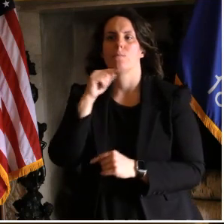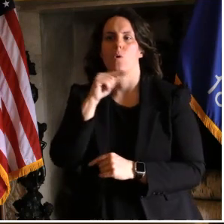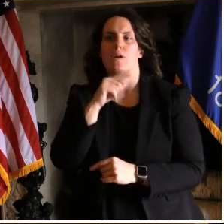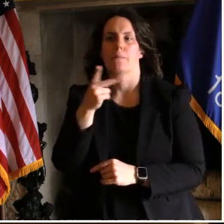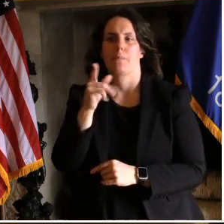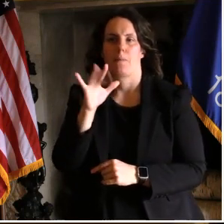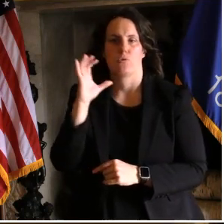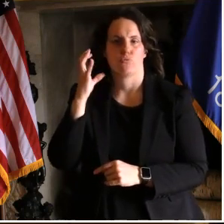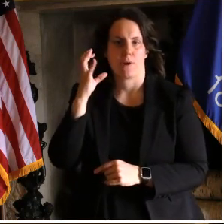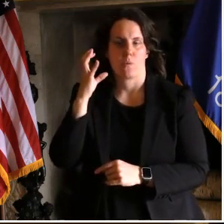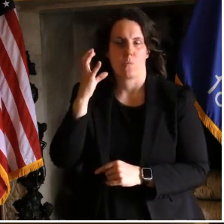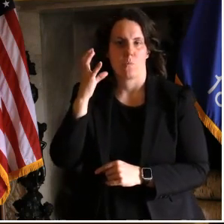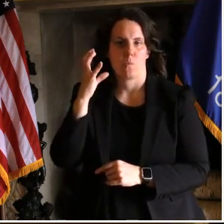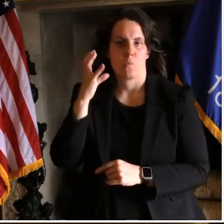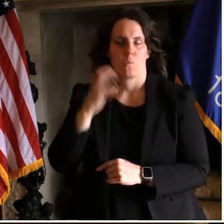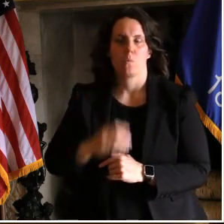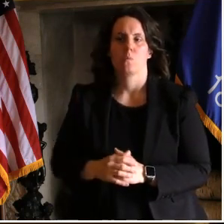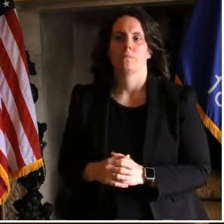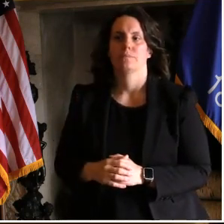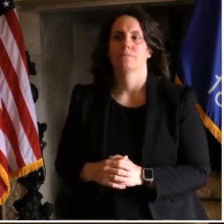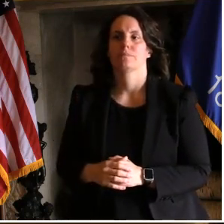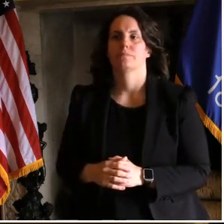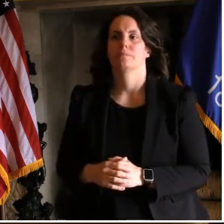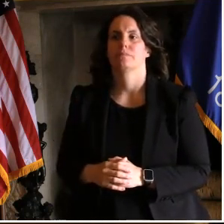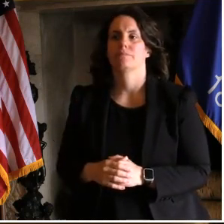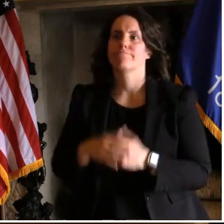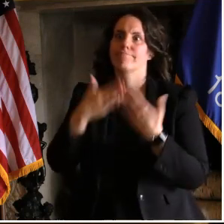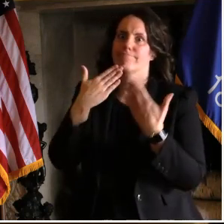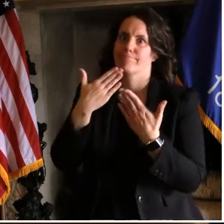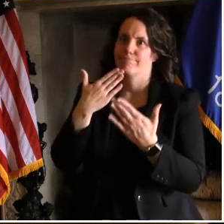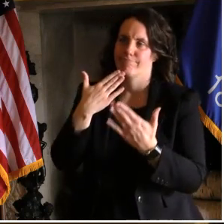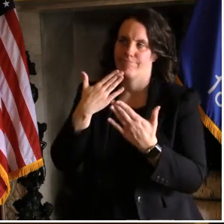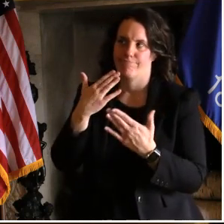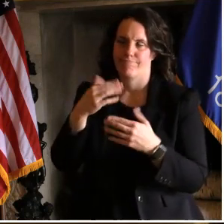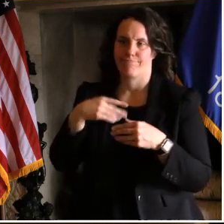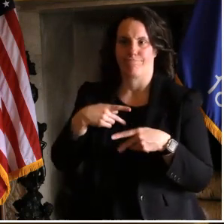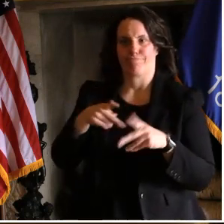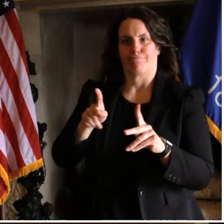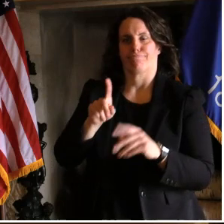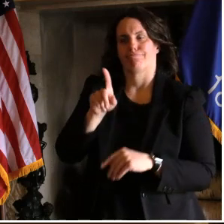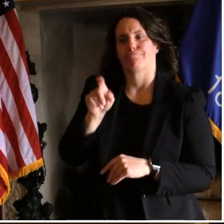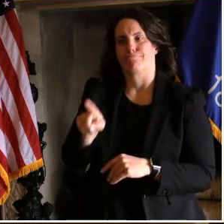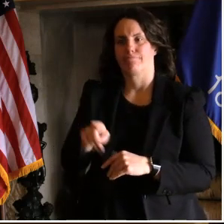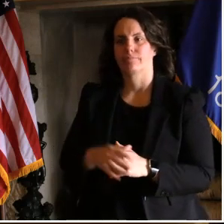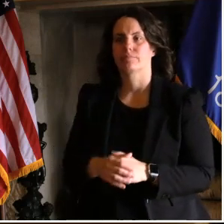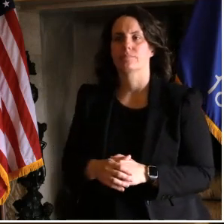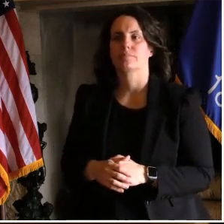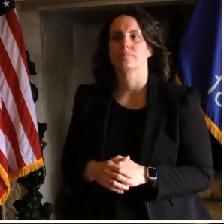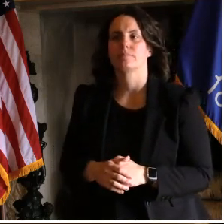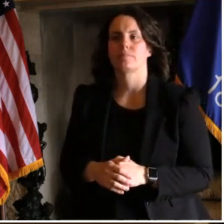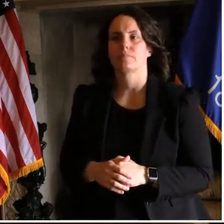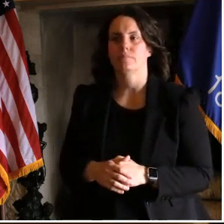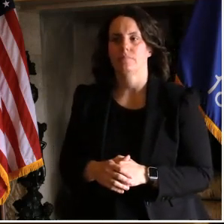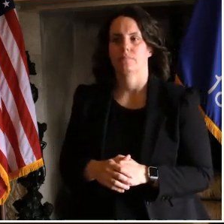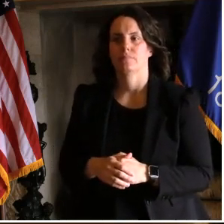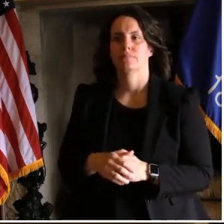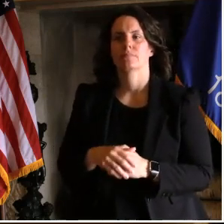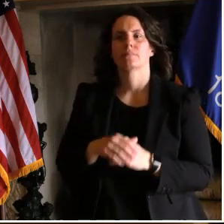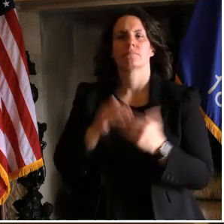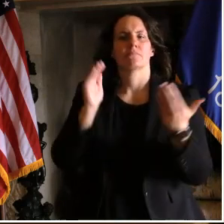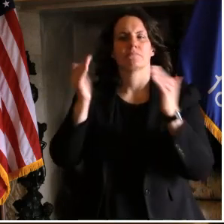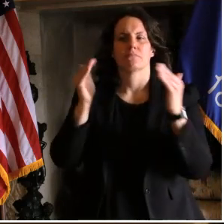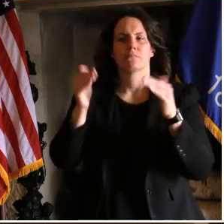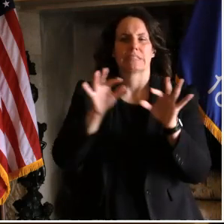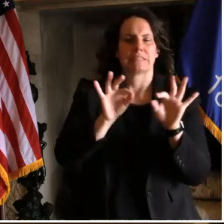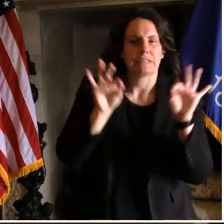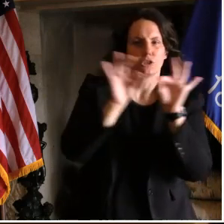Hi, thanks for taking my call. Thank you. Just getting back to essential, non-essential, what does this mean for bars and restaurants?